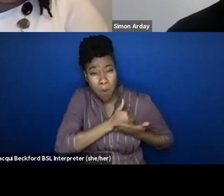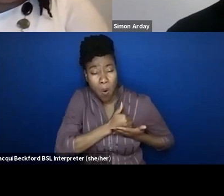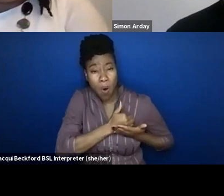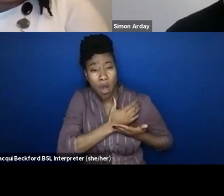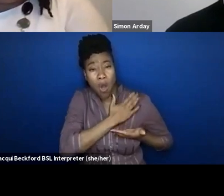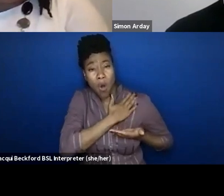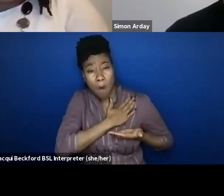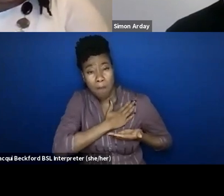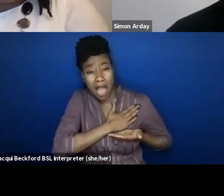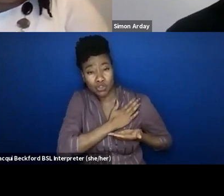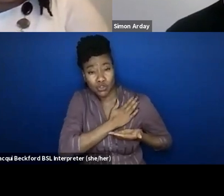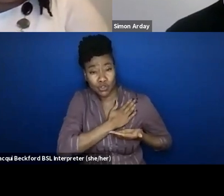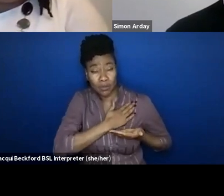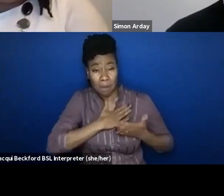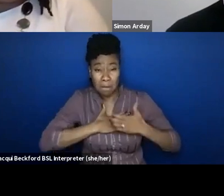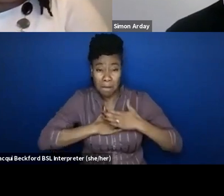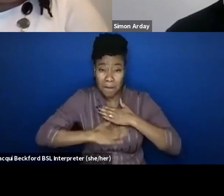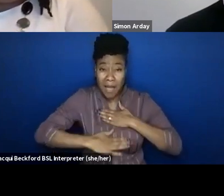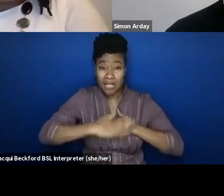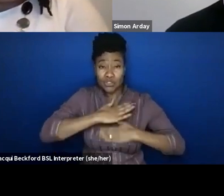patience and care,